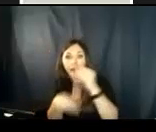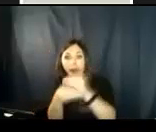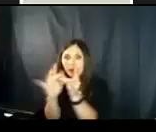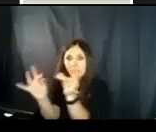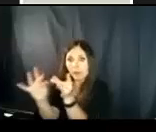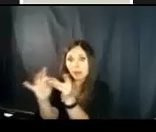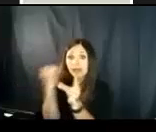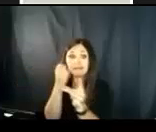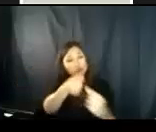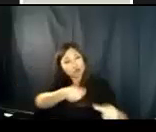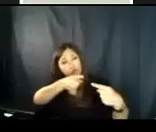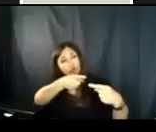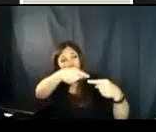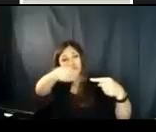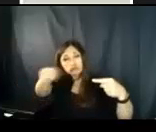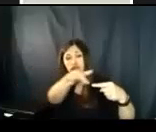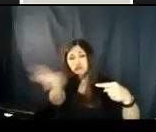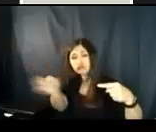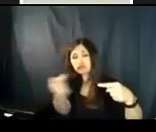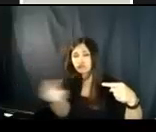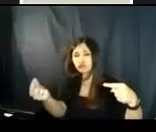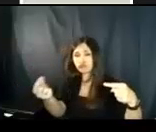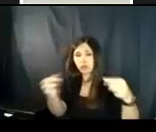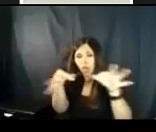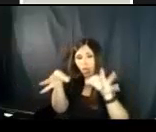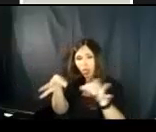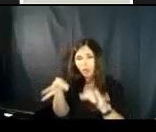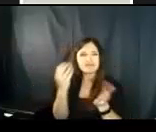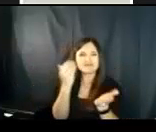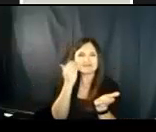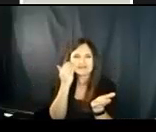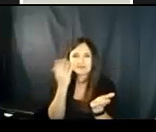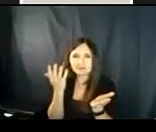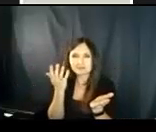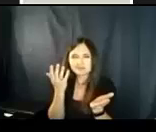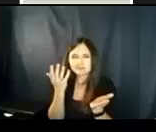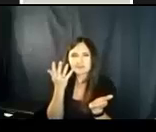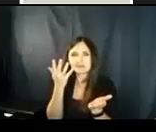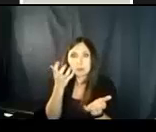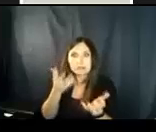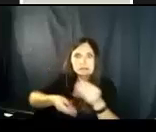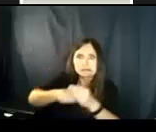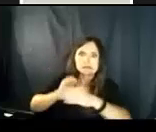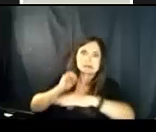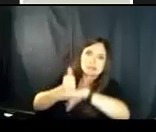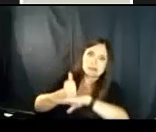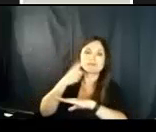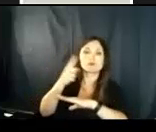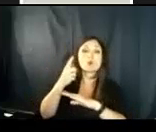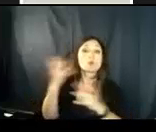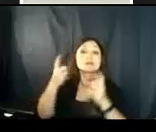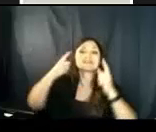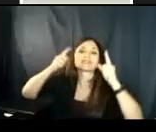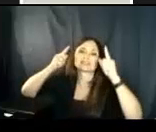struggle with this assignment, here's what I want you to do. Don't, you want to make sure you set them up for success. But